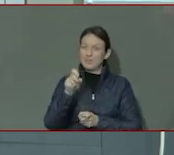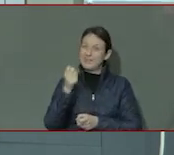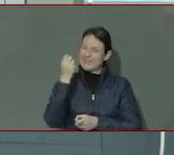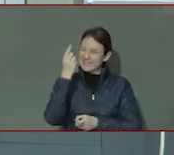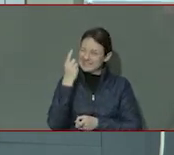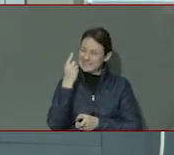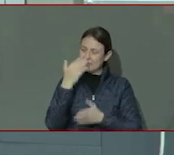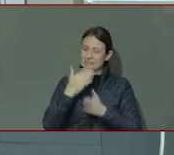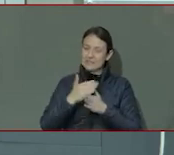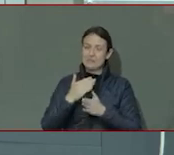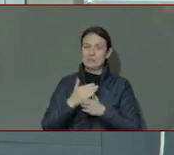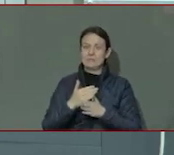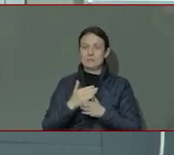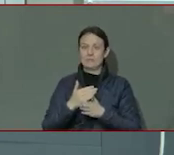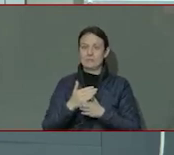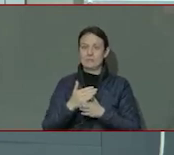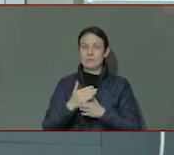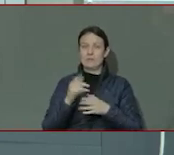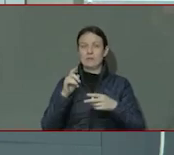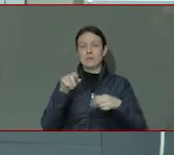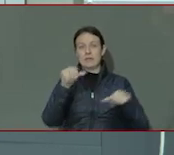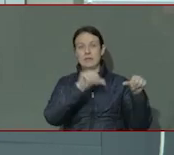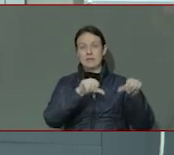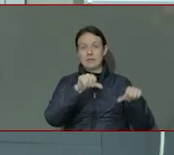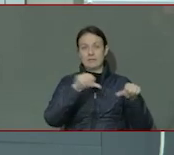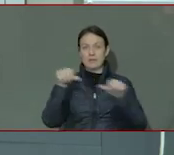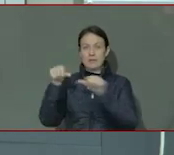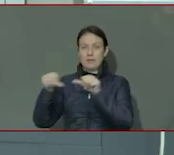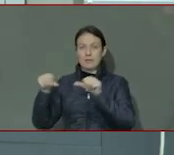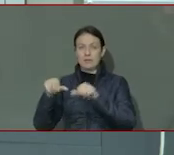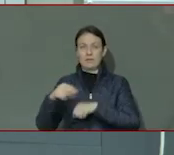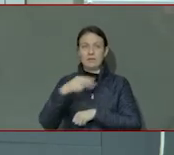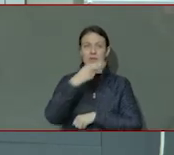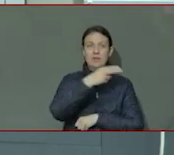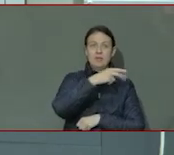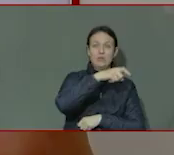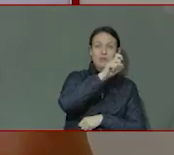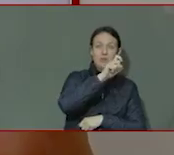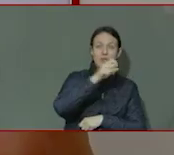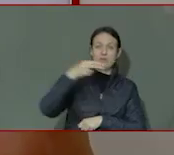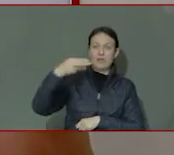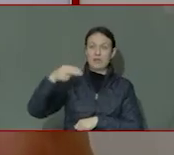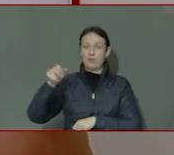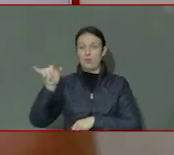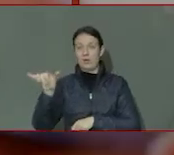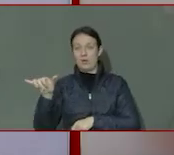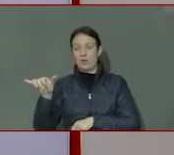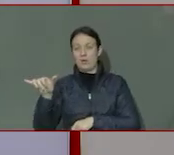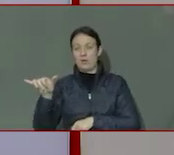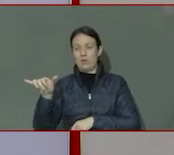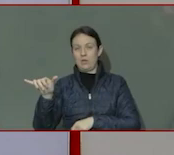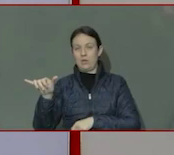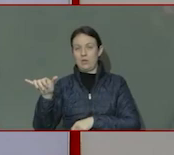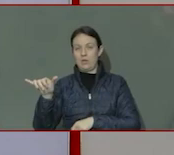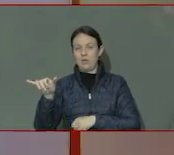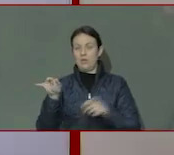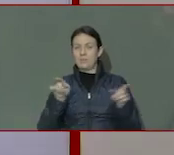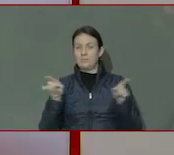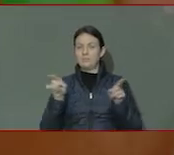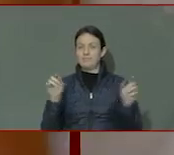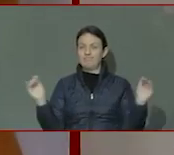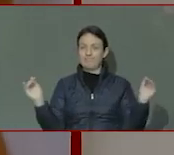work. You have two acids, HX and HY, of equal